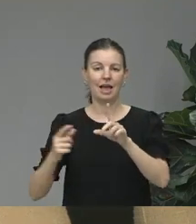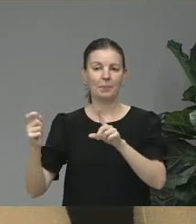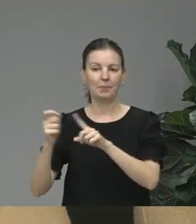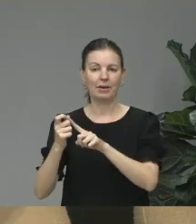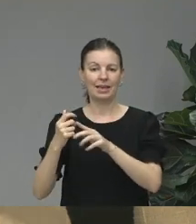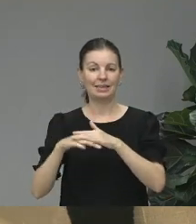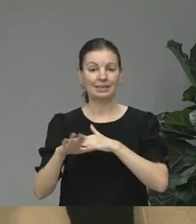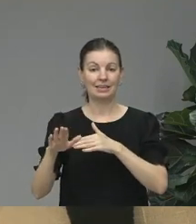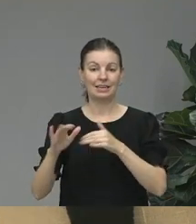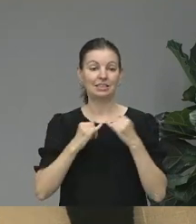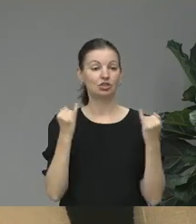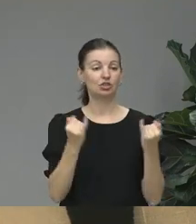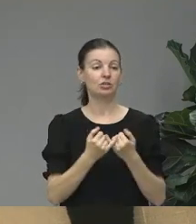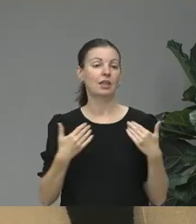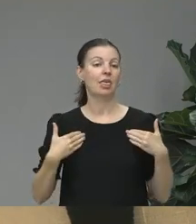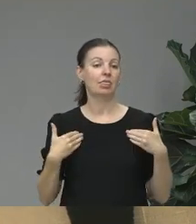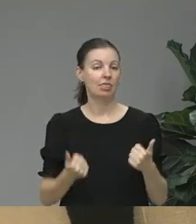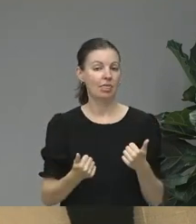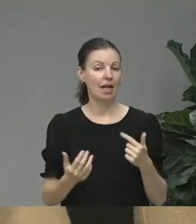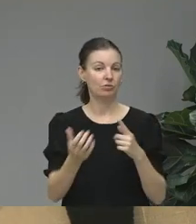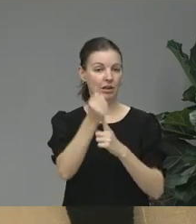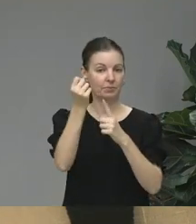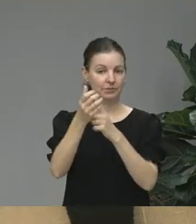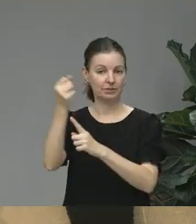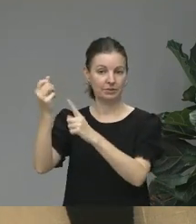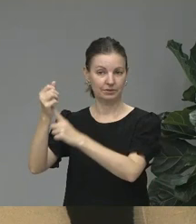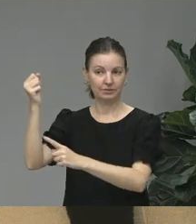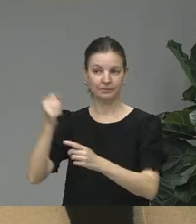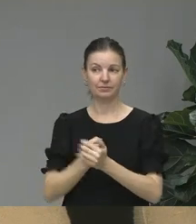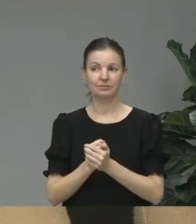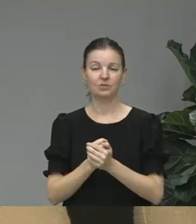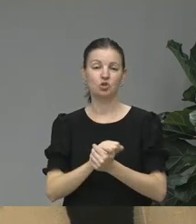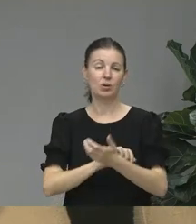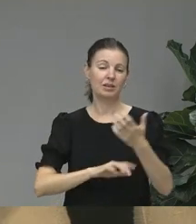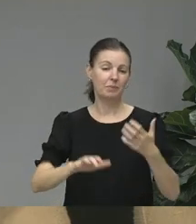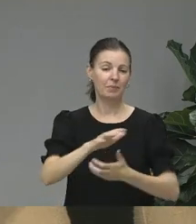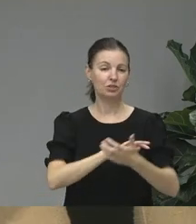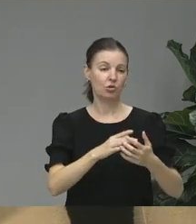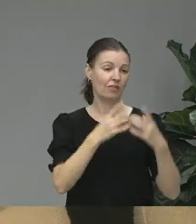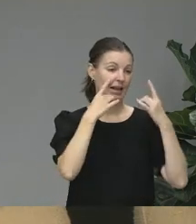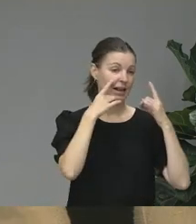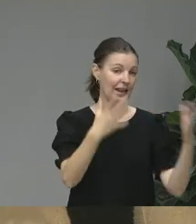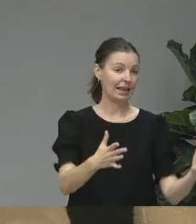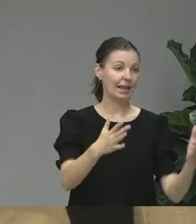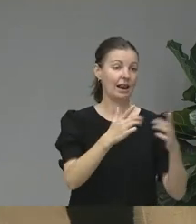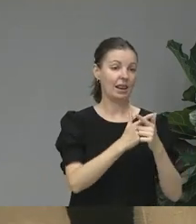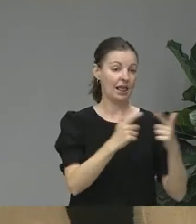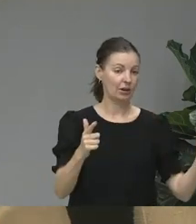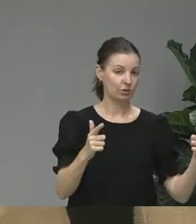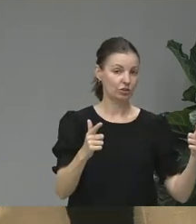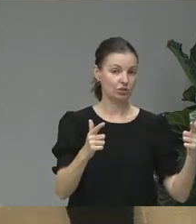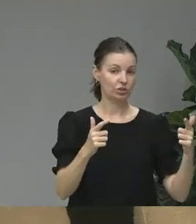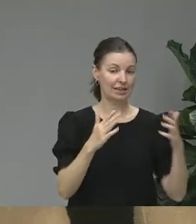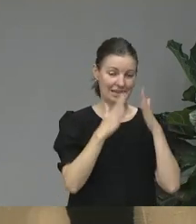Indigenous health outcomes and others, that it's a combination of having clear language in a